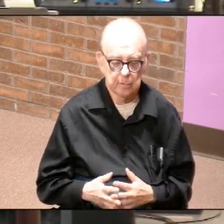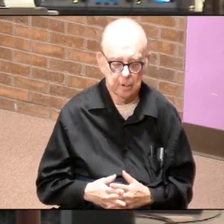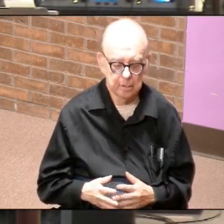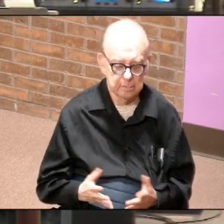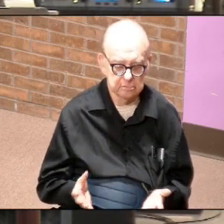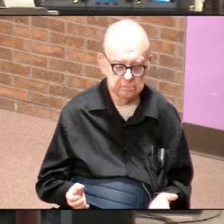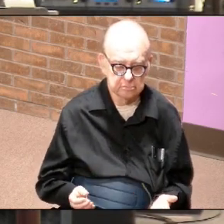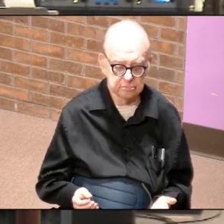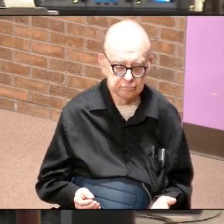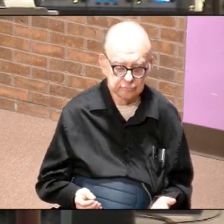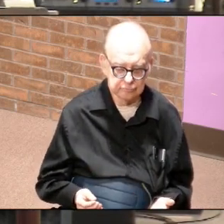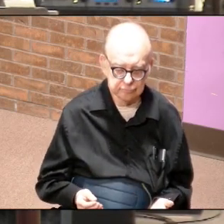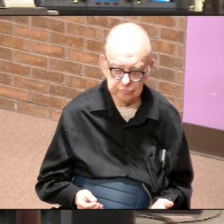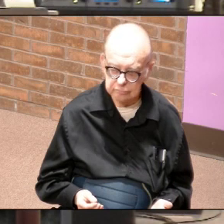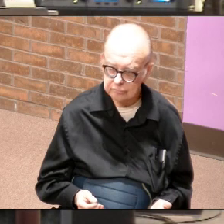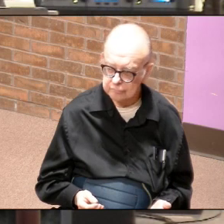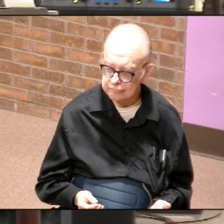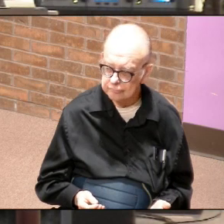And